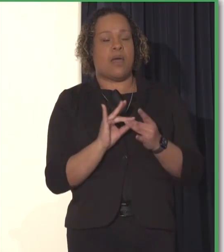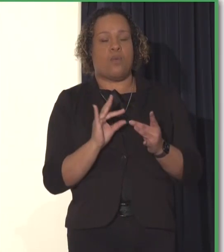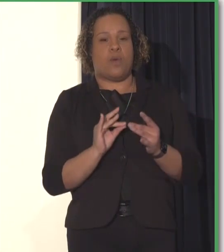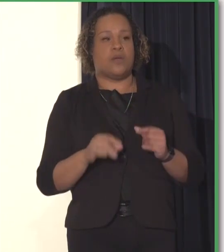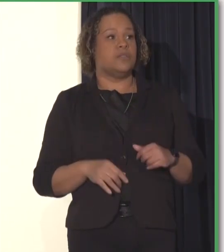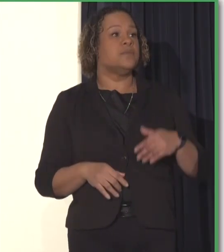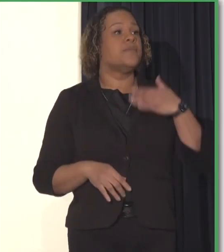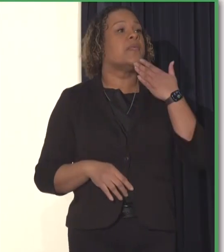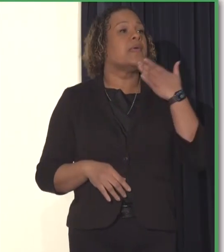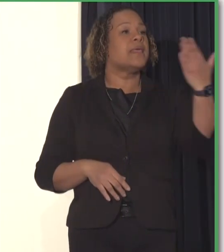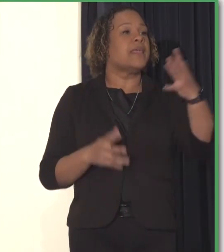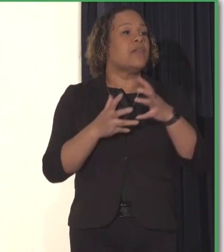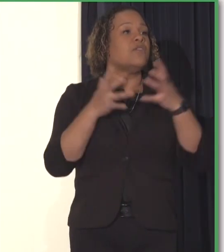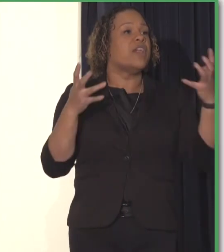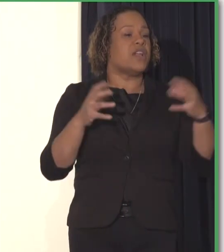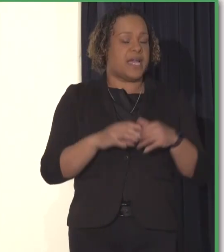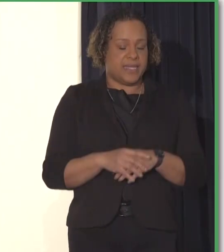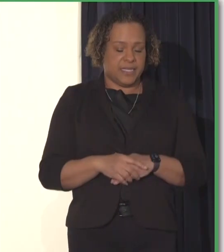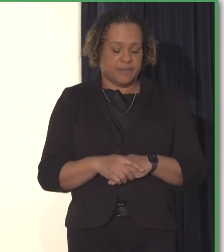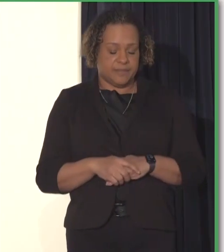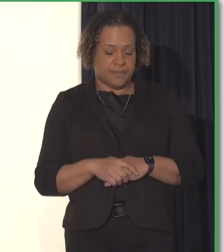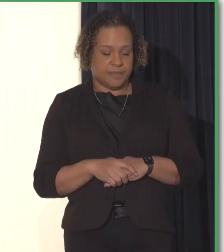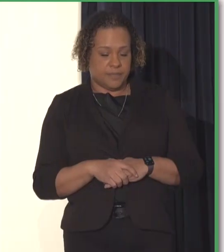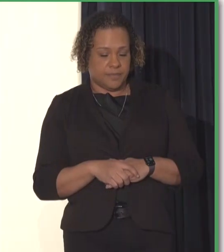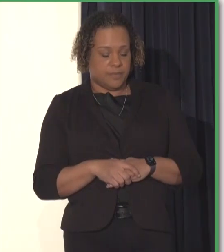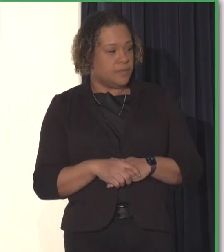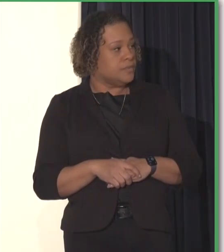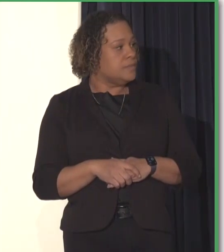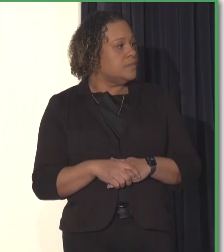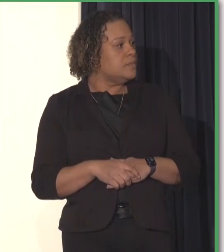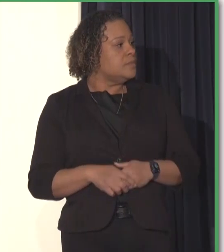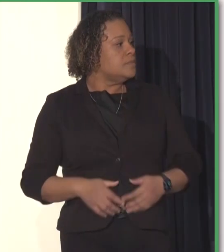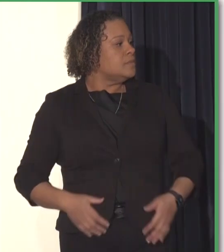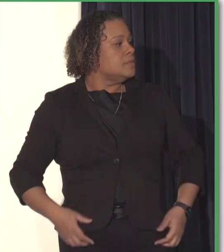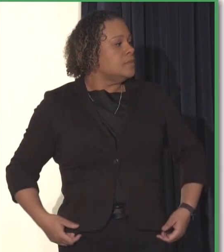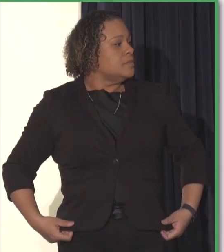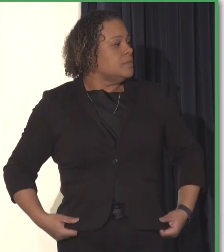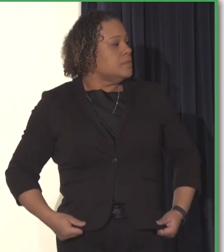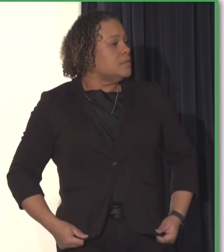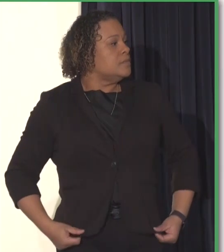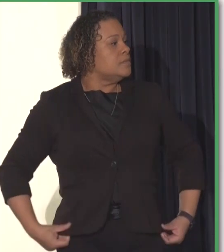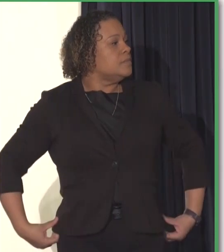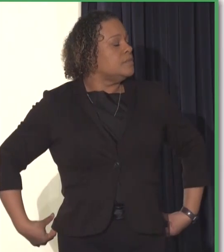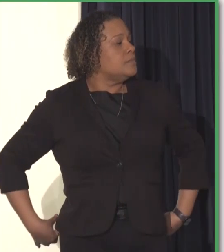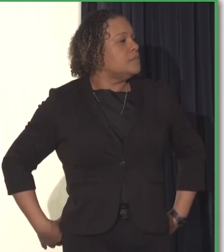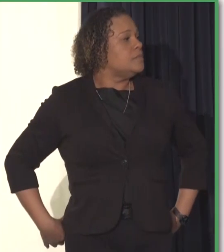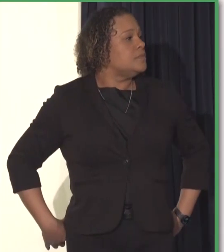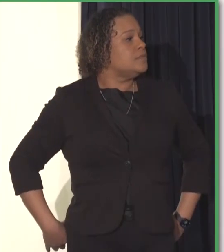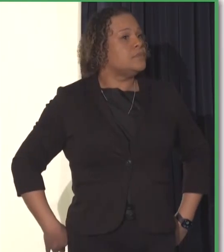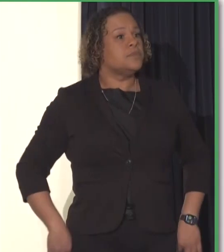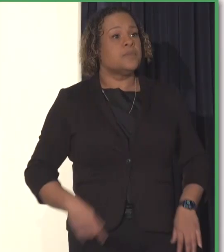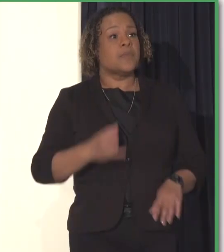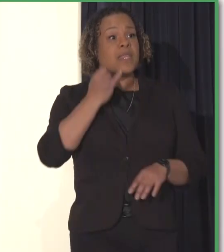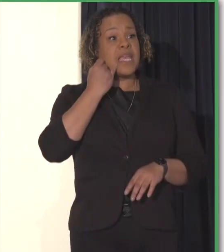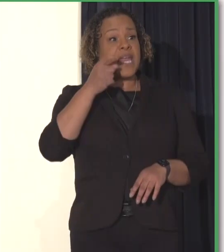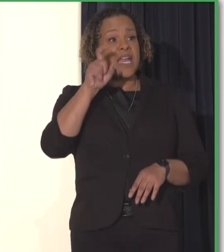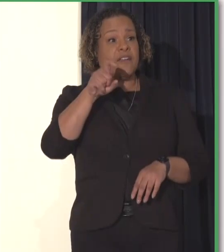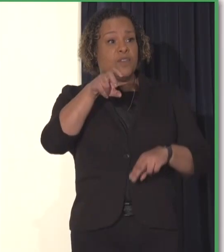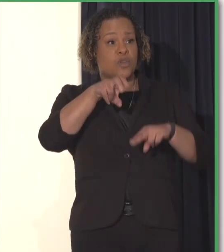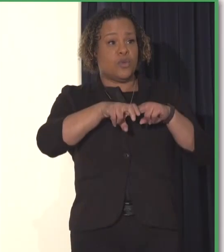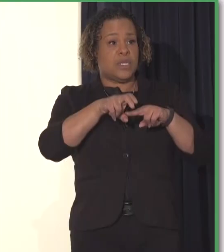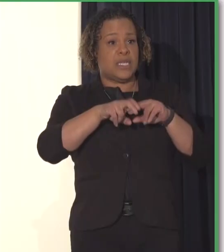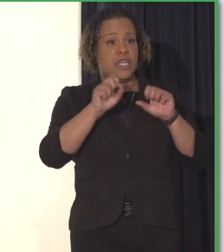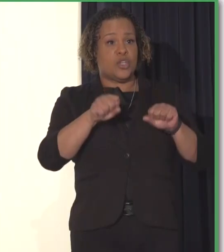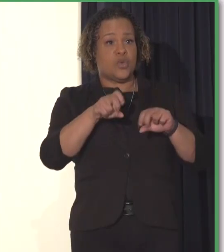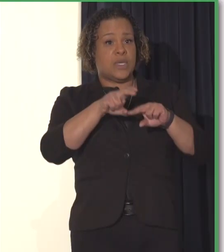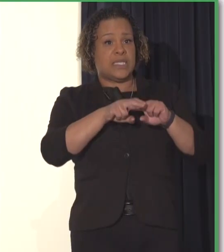Thank you very kindly. Gentlemen, sit over there. There's no seats over here. If you need a seat, you can be seated over